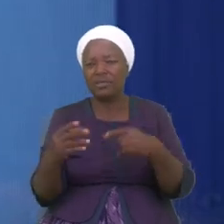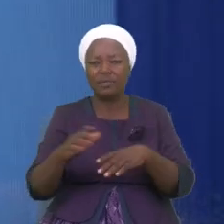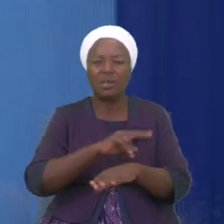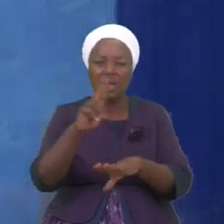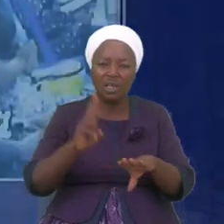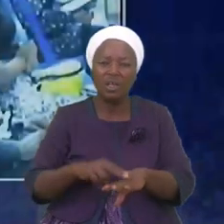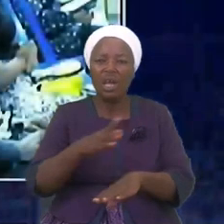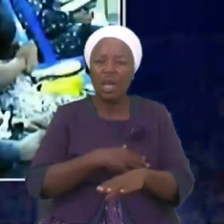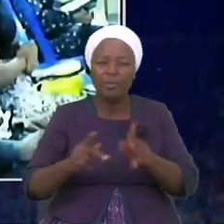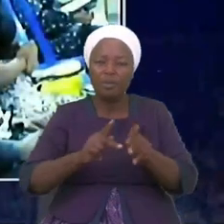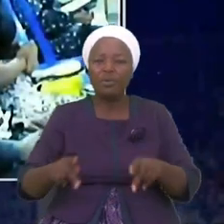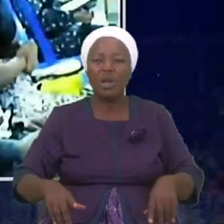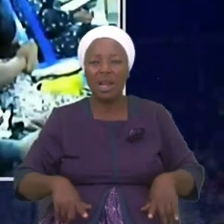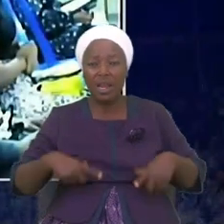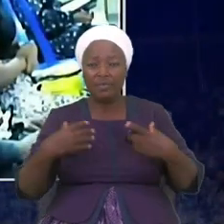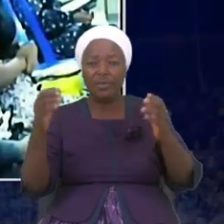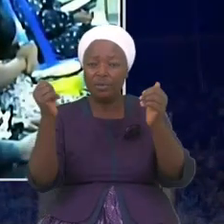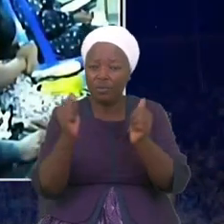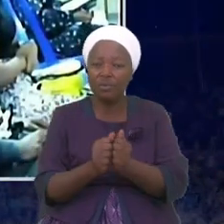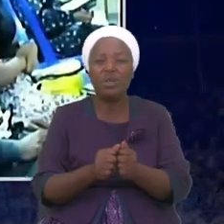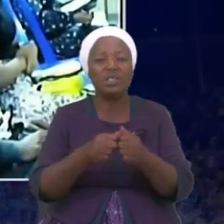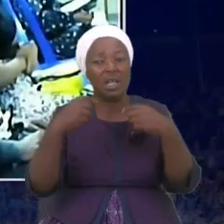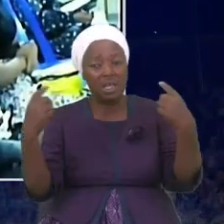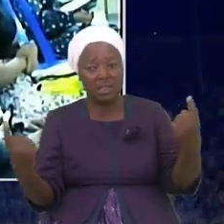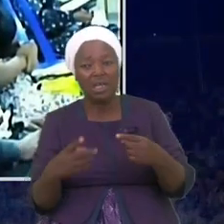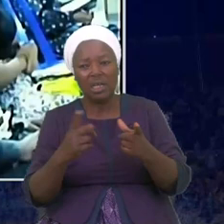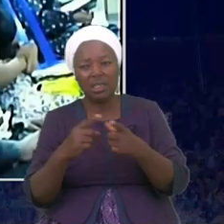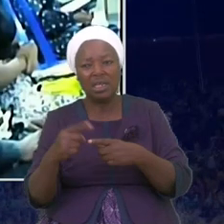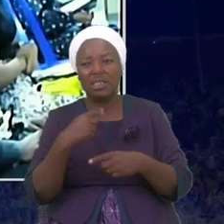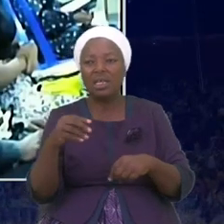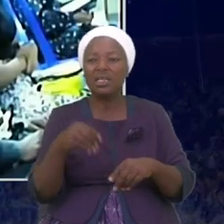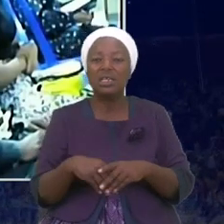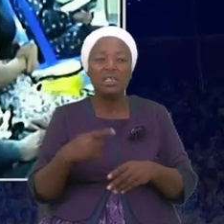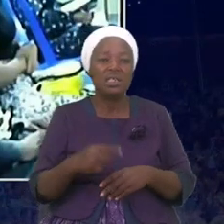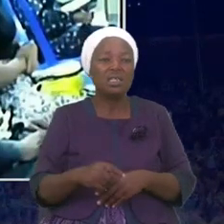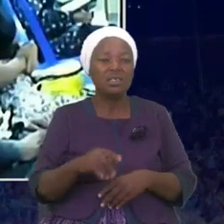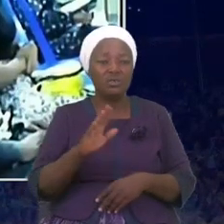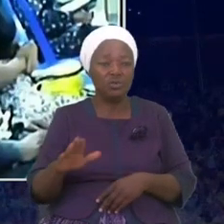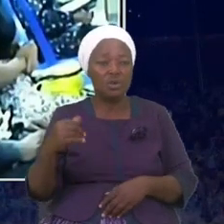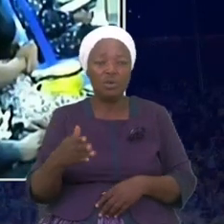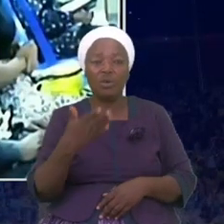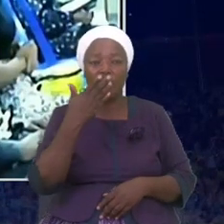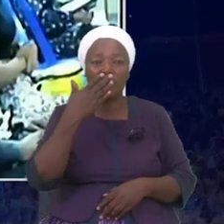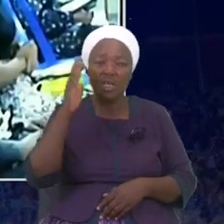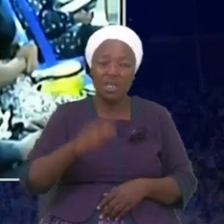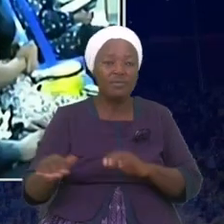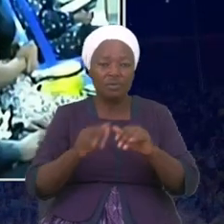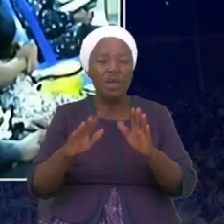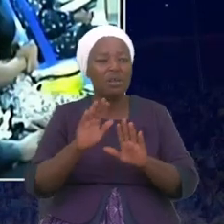with iniquity. And it says, a seed of evildoers, children that